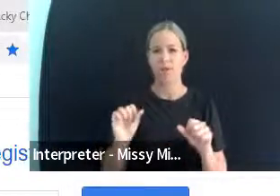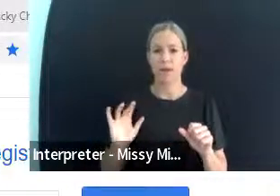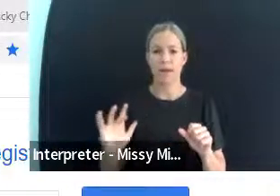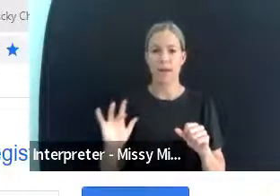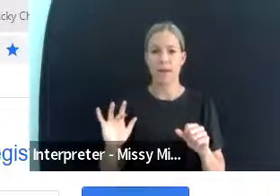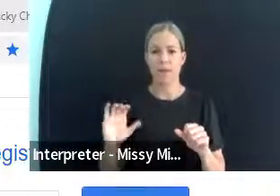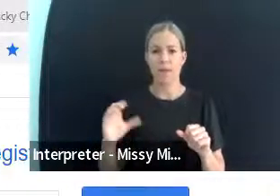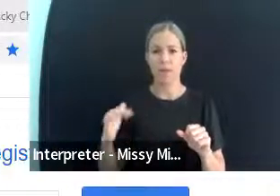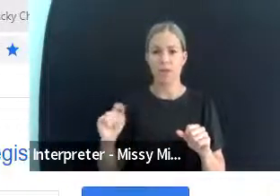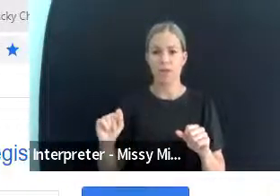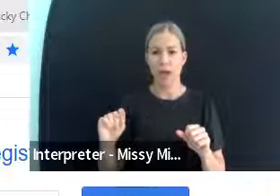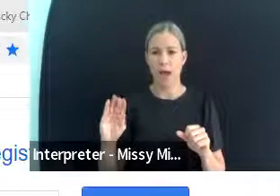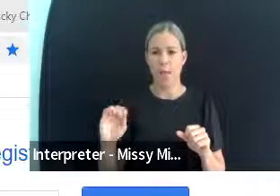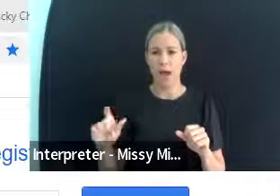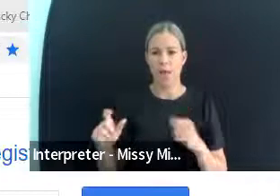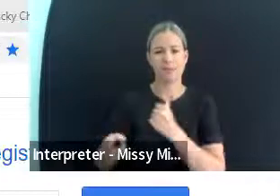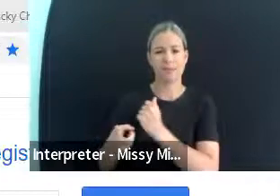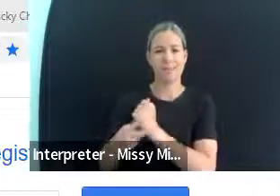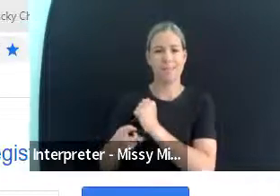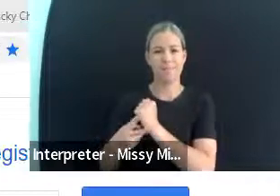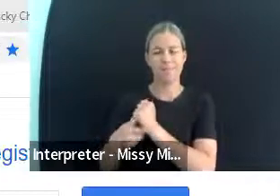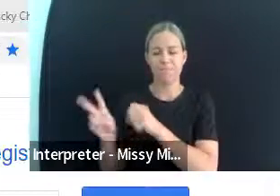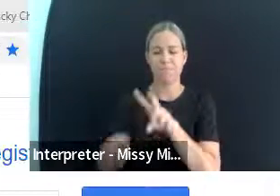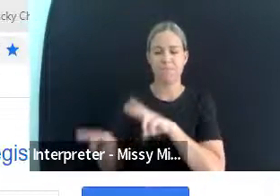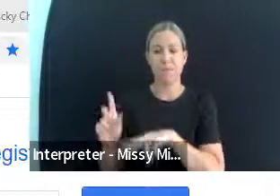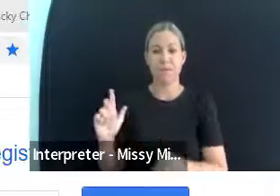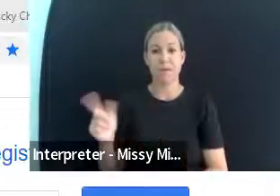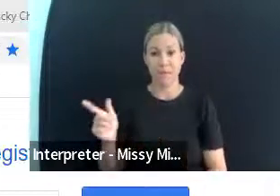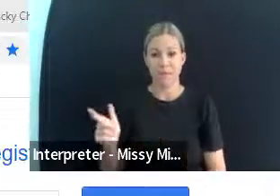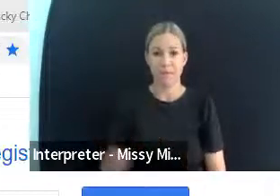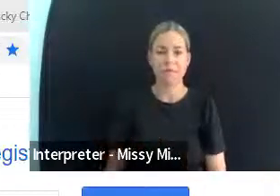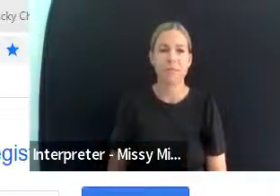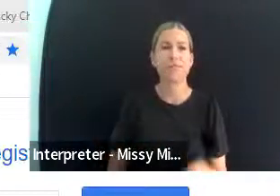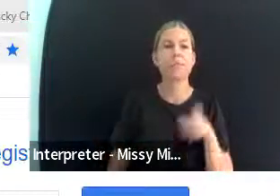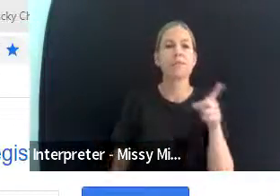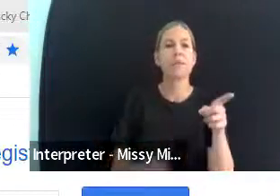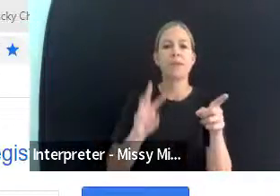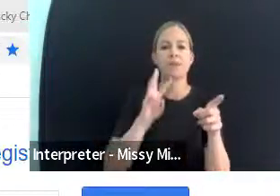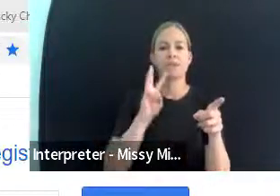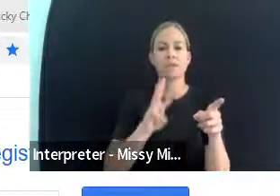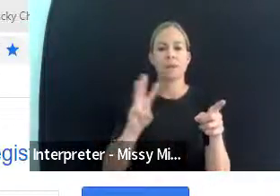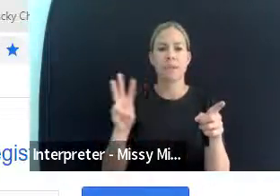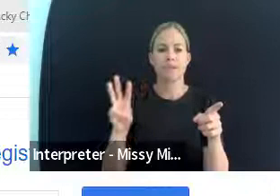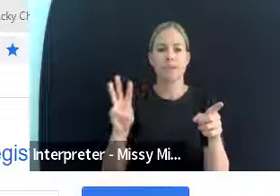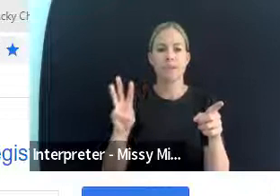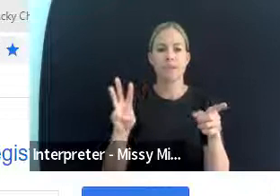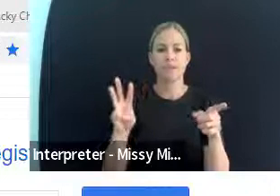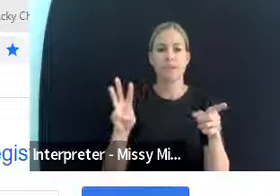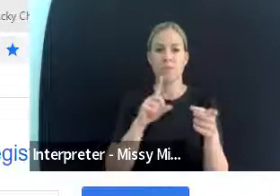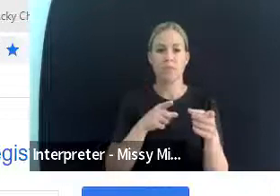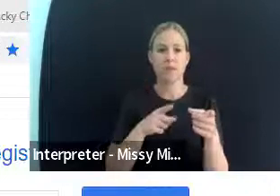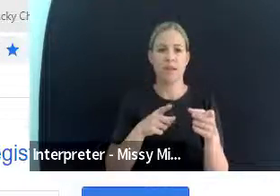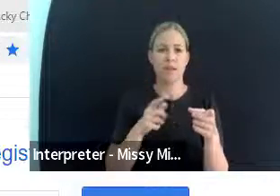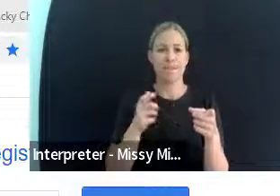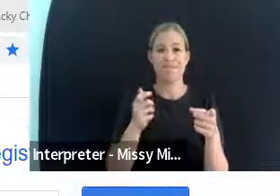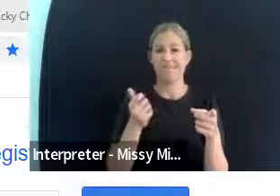and then you can bookmark them to come back and look at them later. So this website really has any and